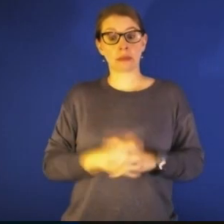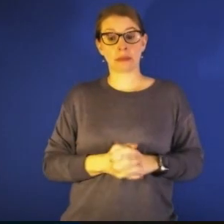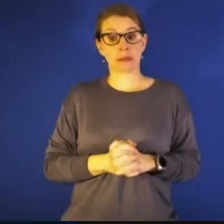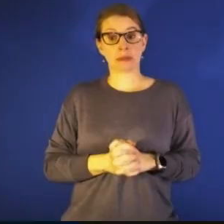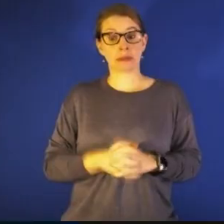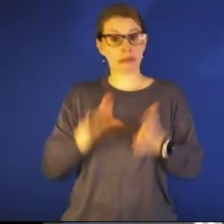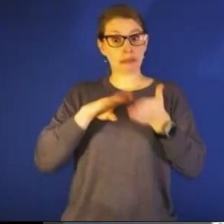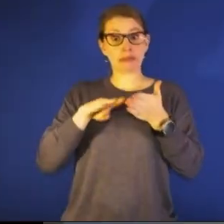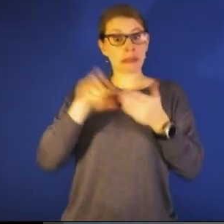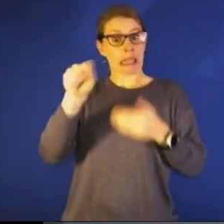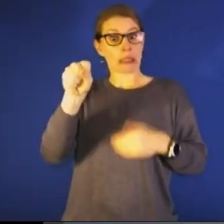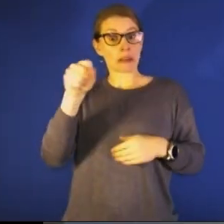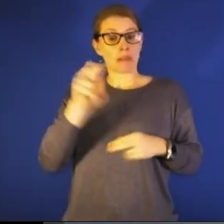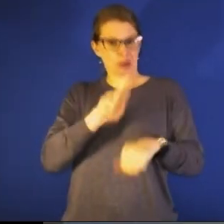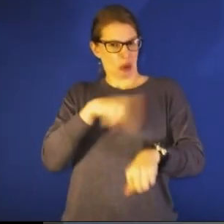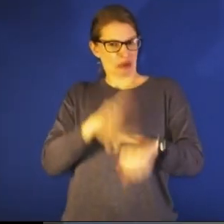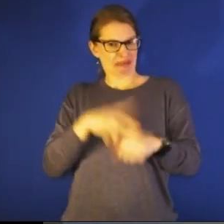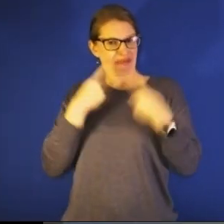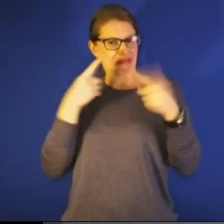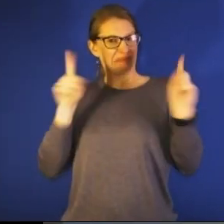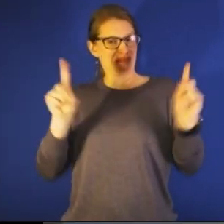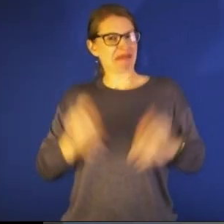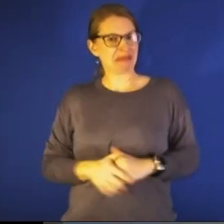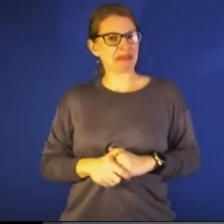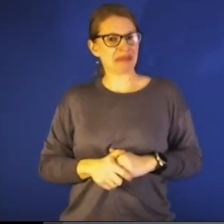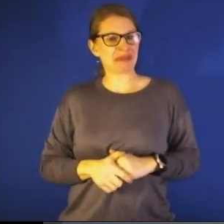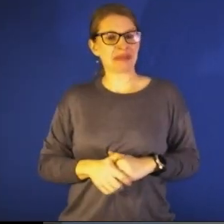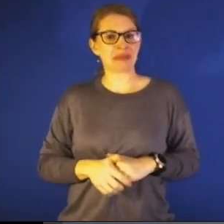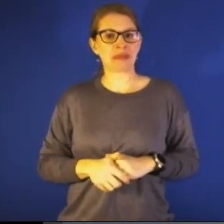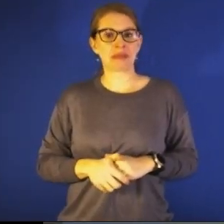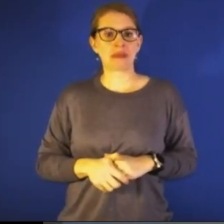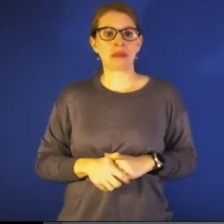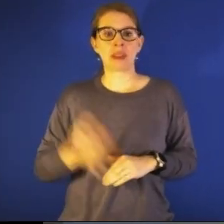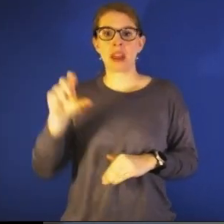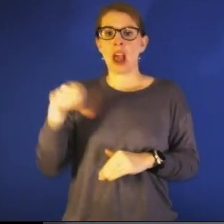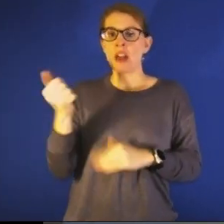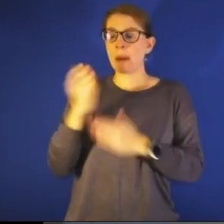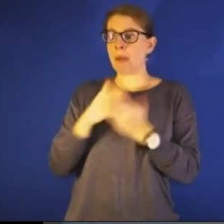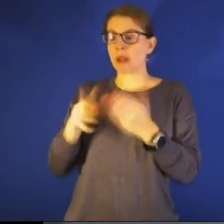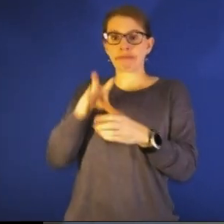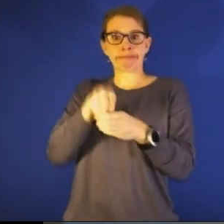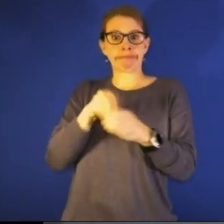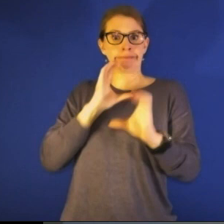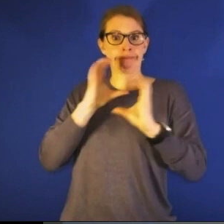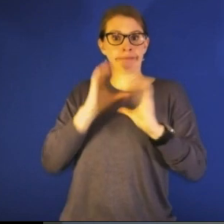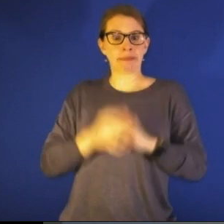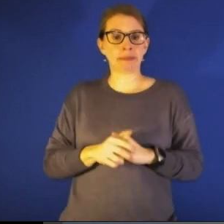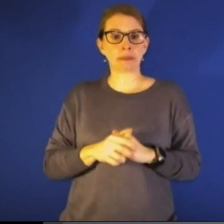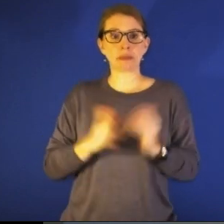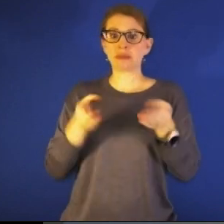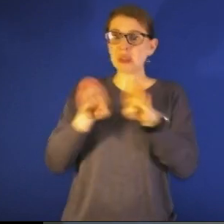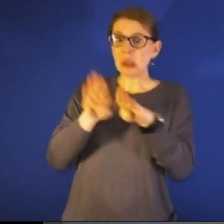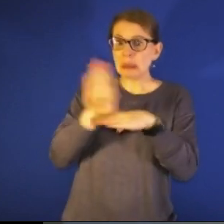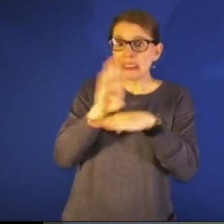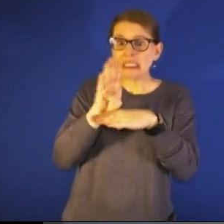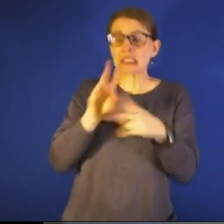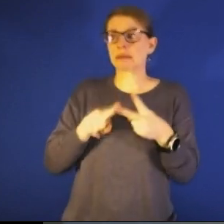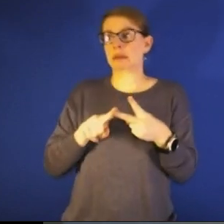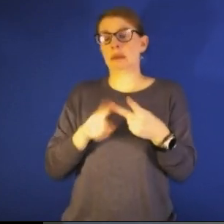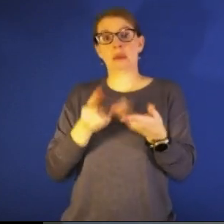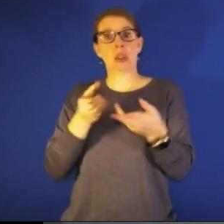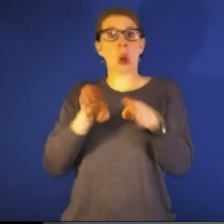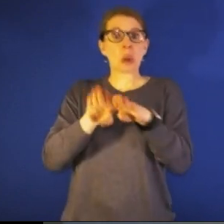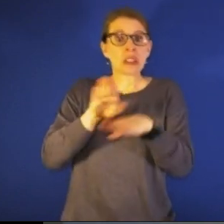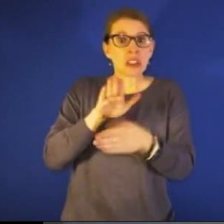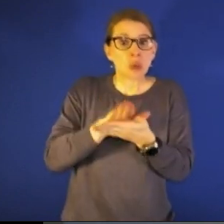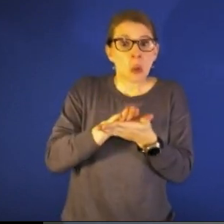Excuse me, of course it'll work. The other parts of the conversation, the closing businesses, closing schools,